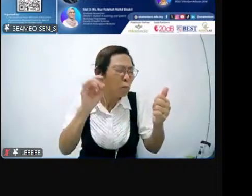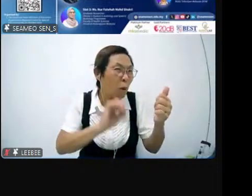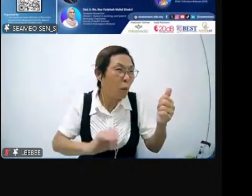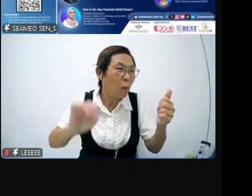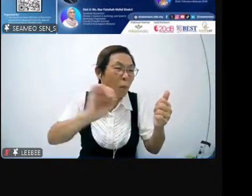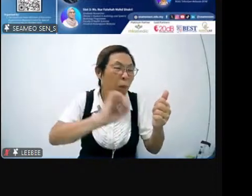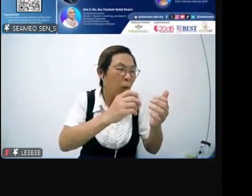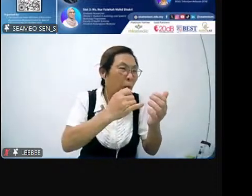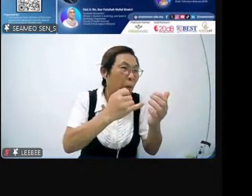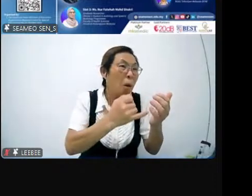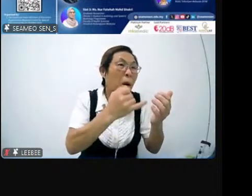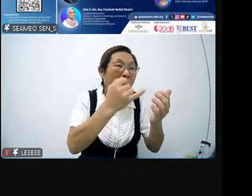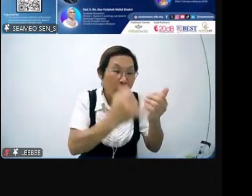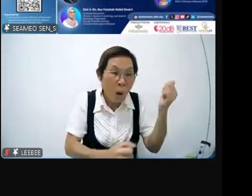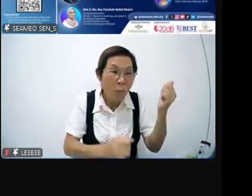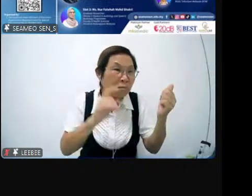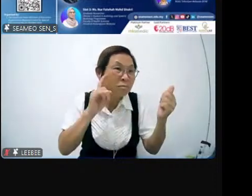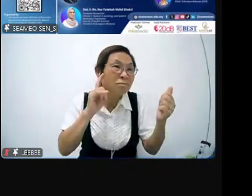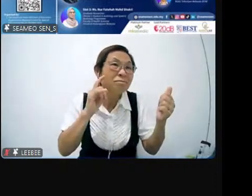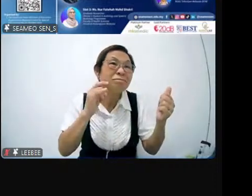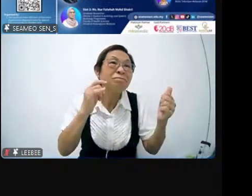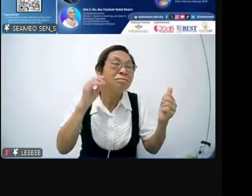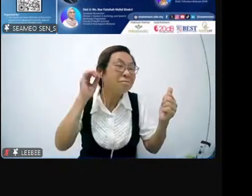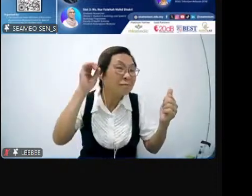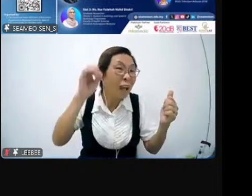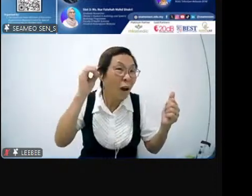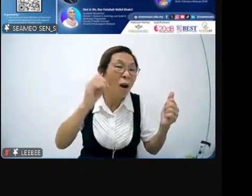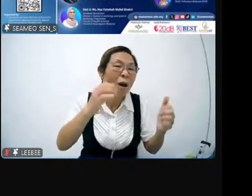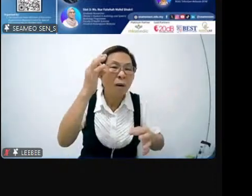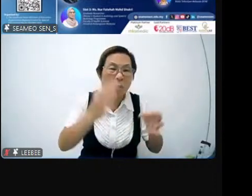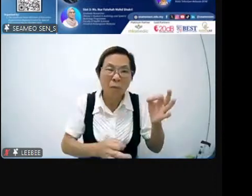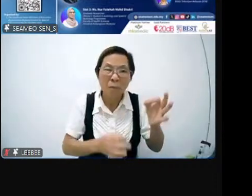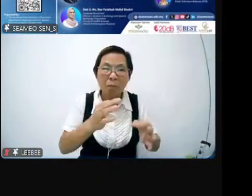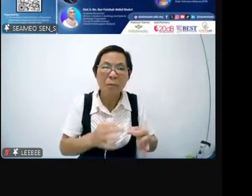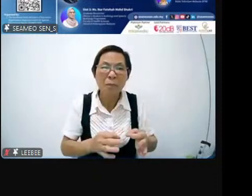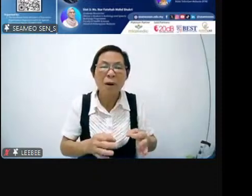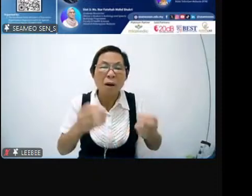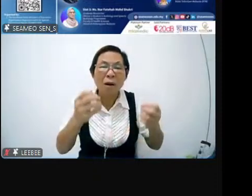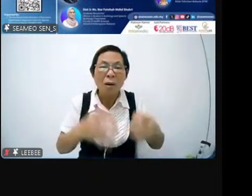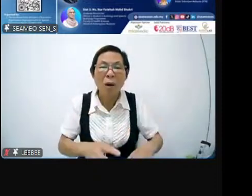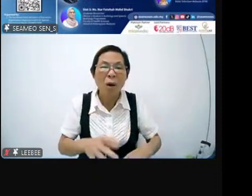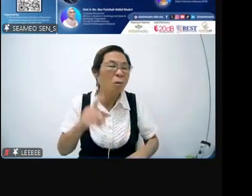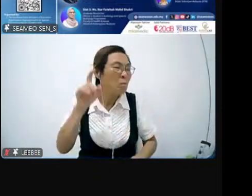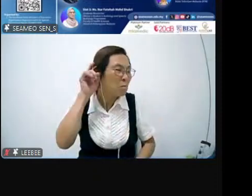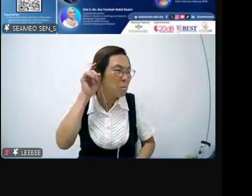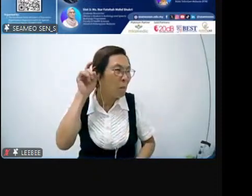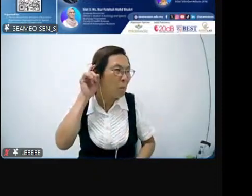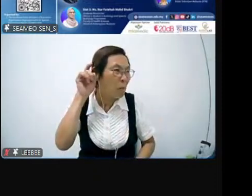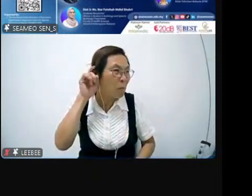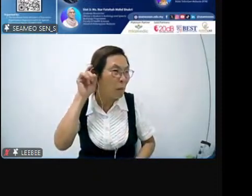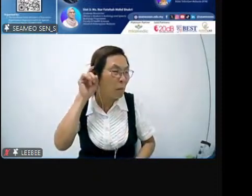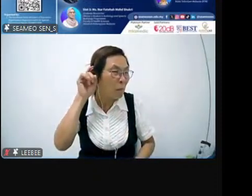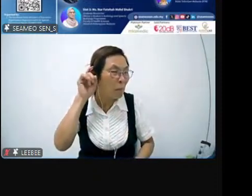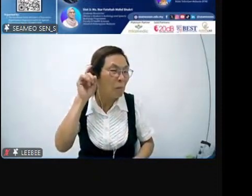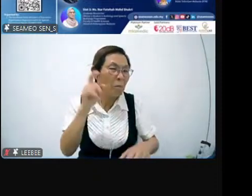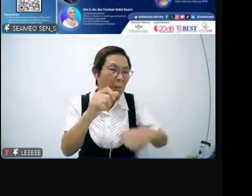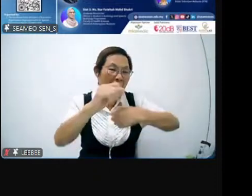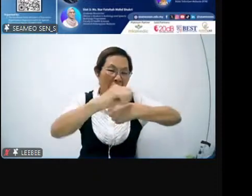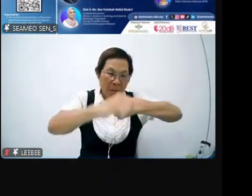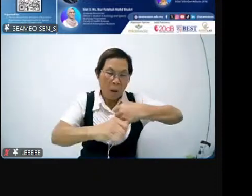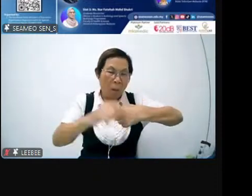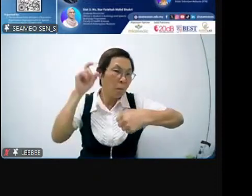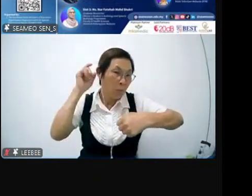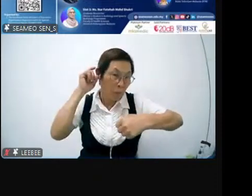deafness, if they are born with bilateral severe profound hearing loss, cochlear implant might be the